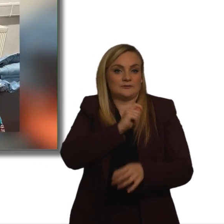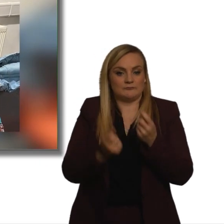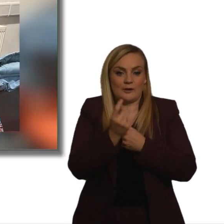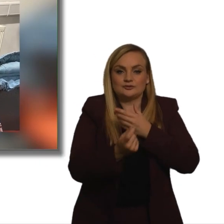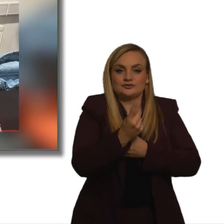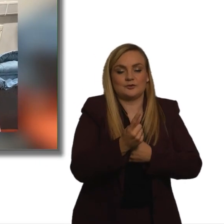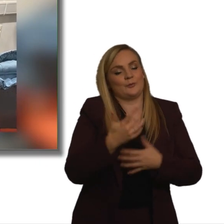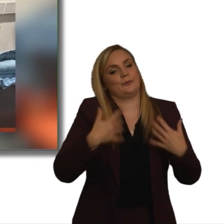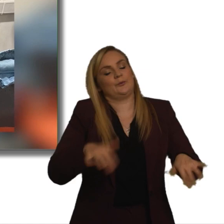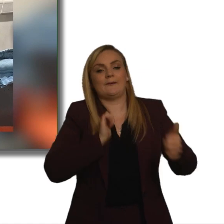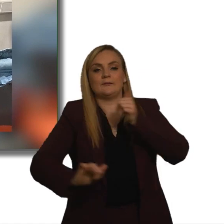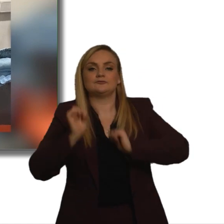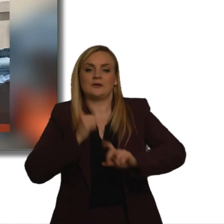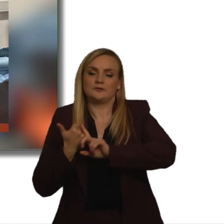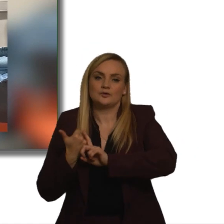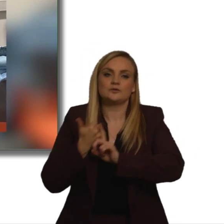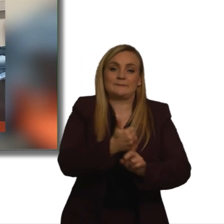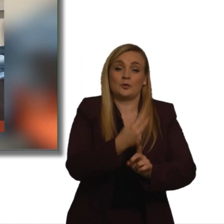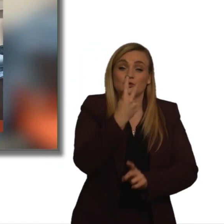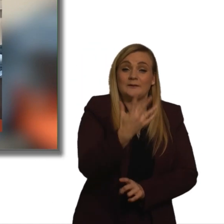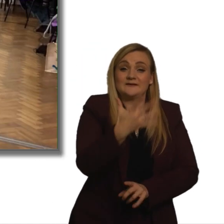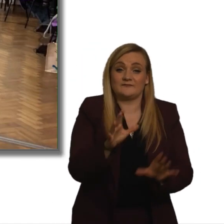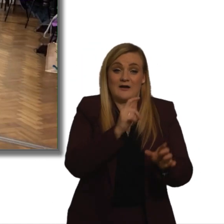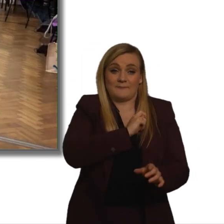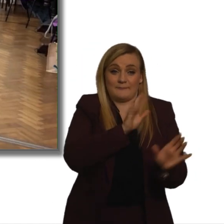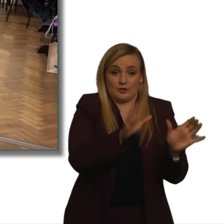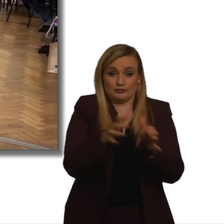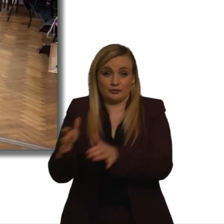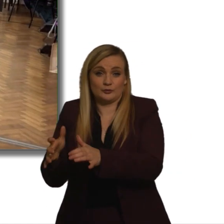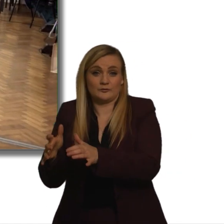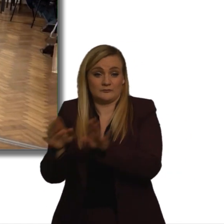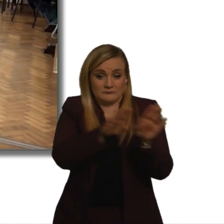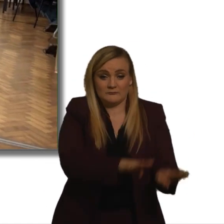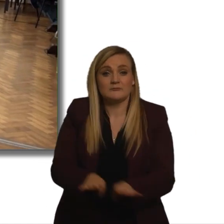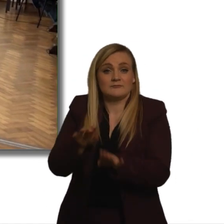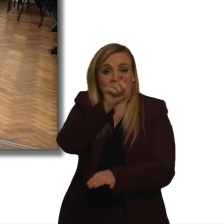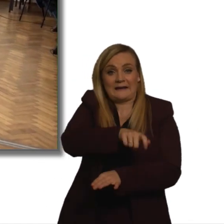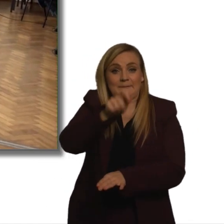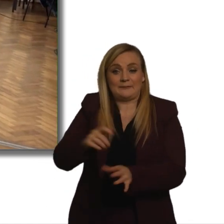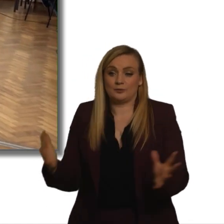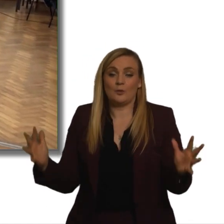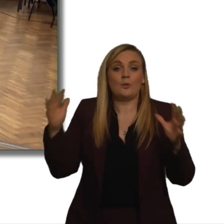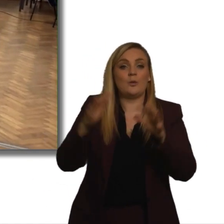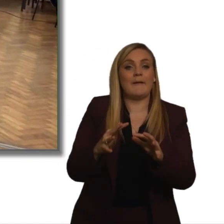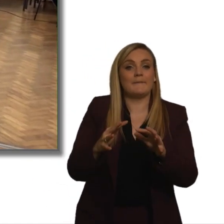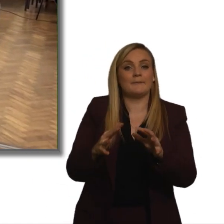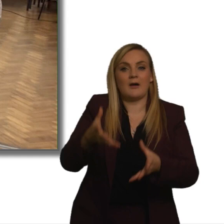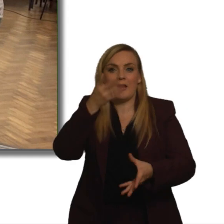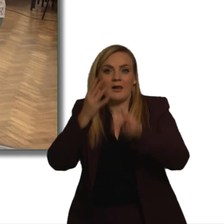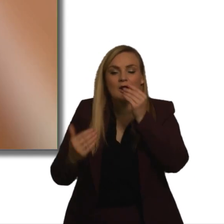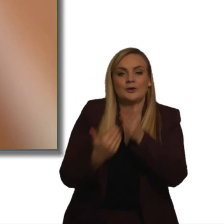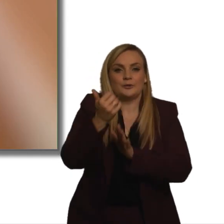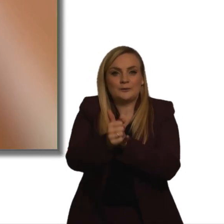proud to support more than 25 member groups where like-minded members can come together and learn new